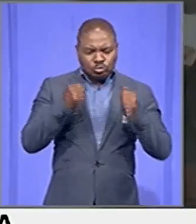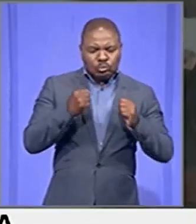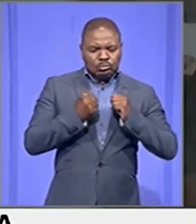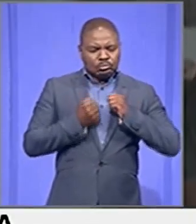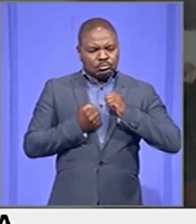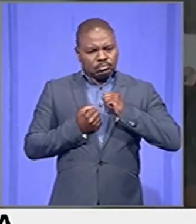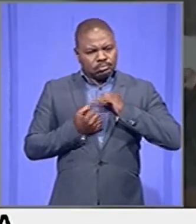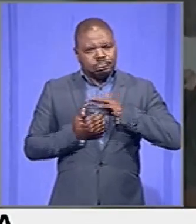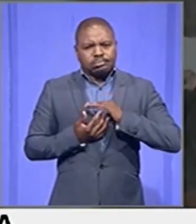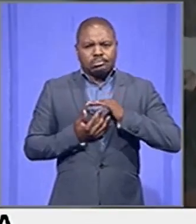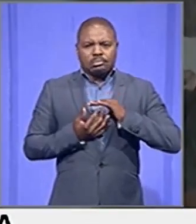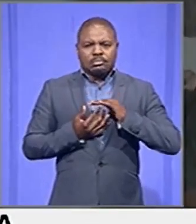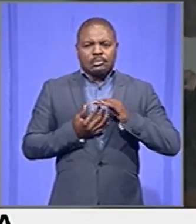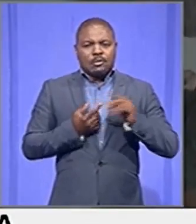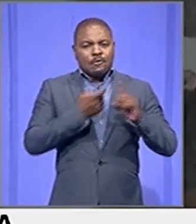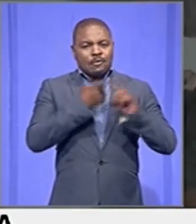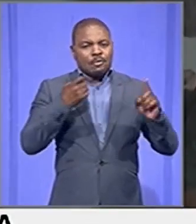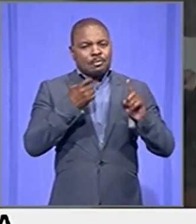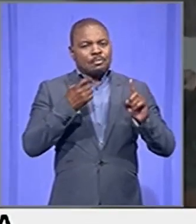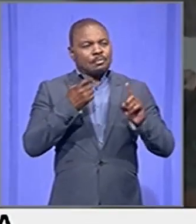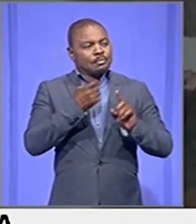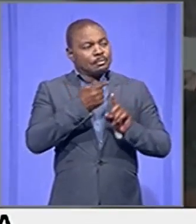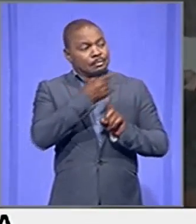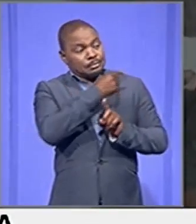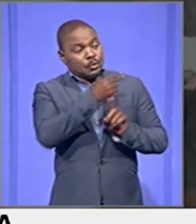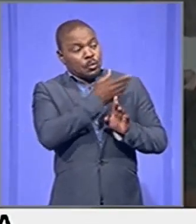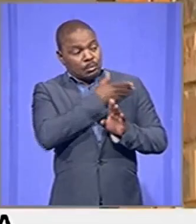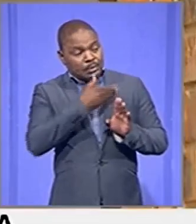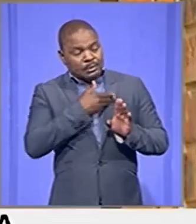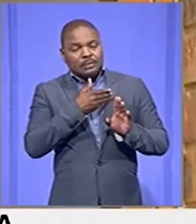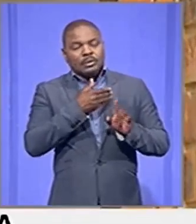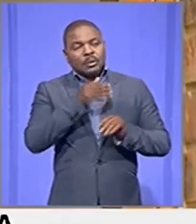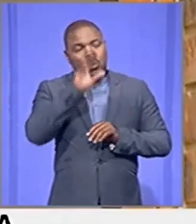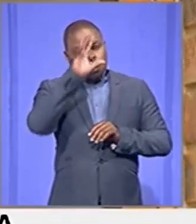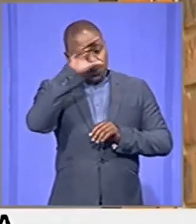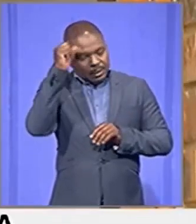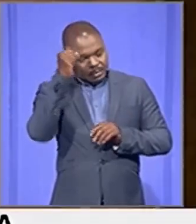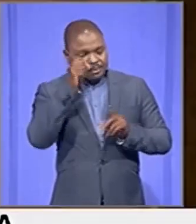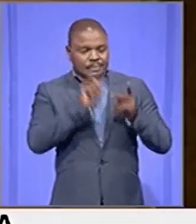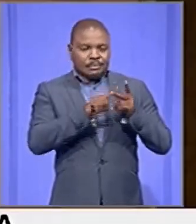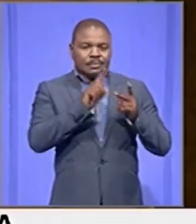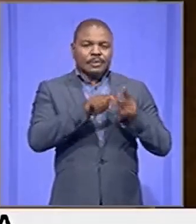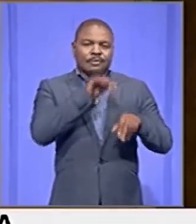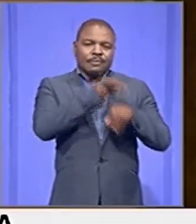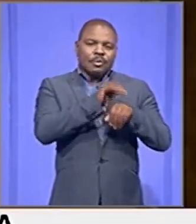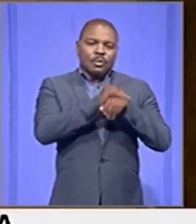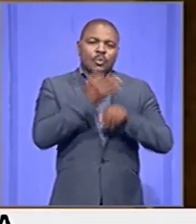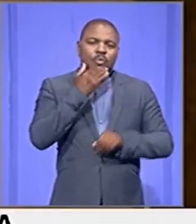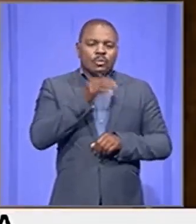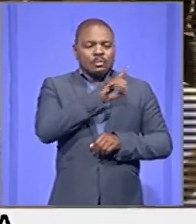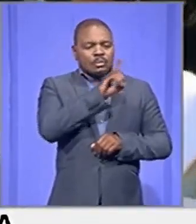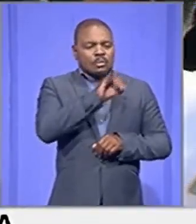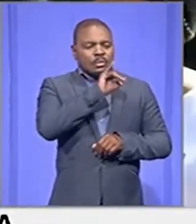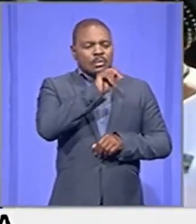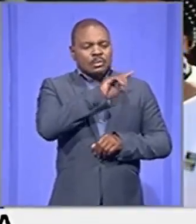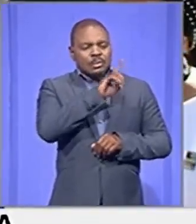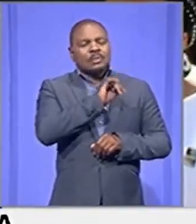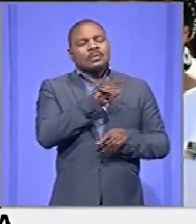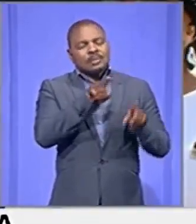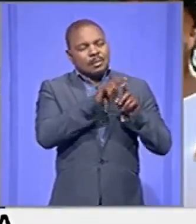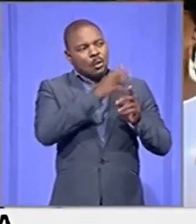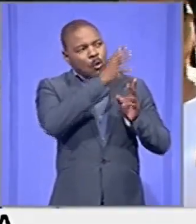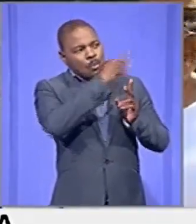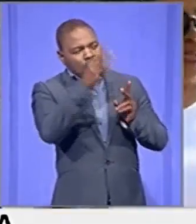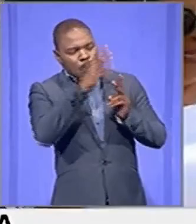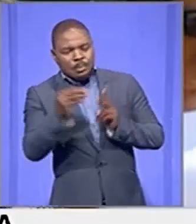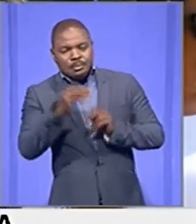courage from those two women, Comrade Winnie and our dear friend Comrade Zinzi. Hara batho ba neng ba le